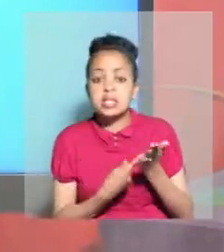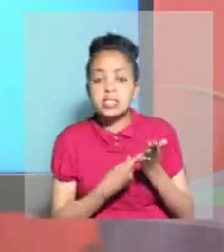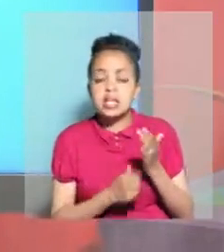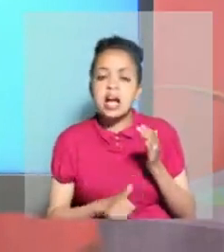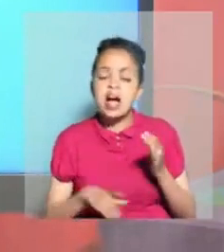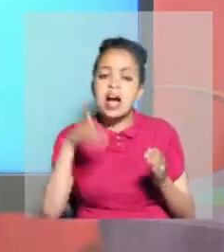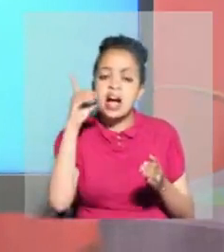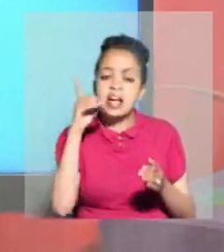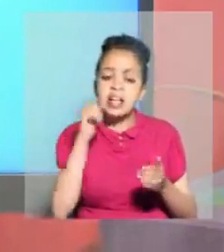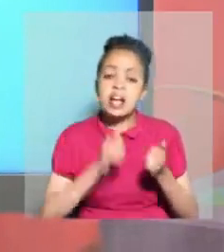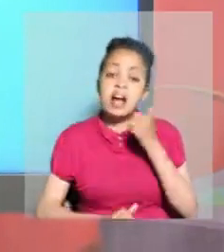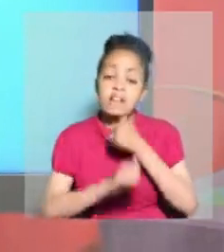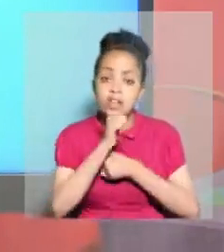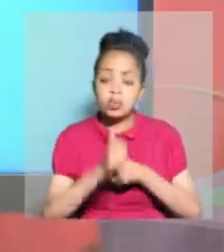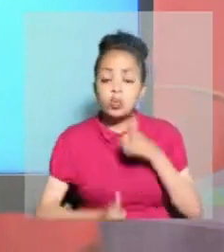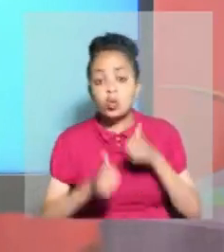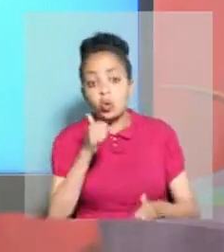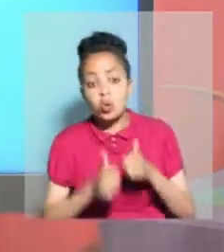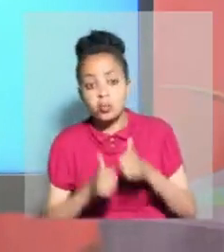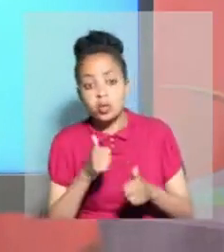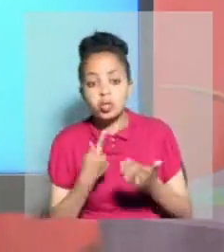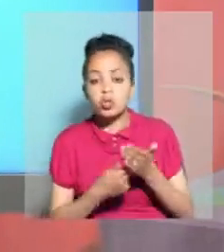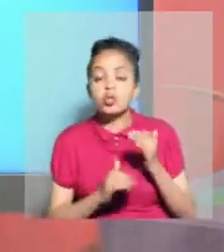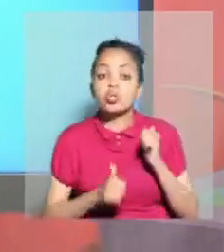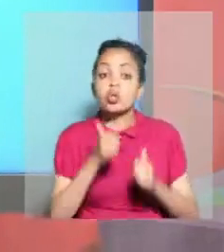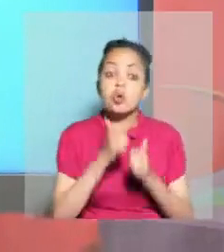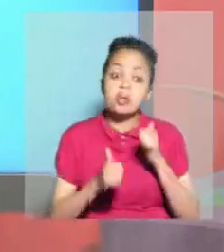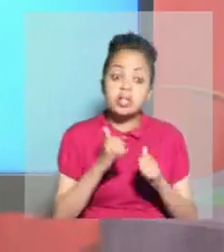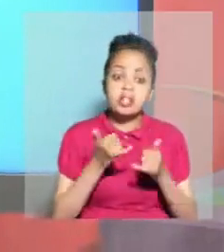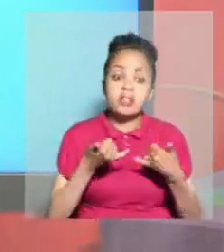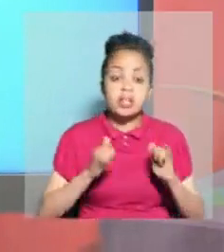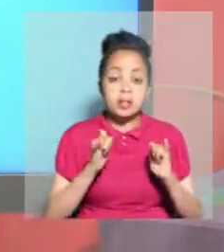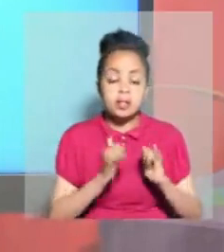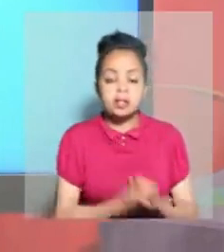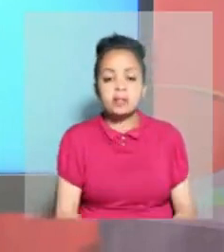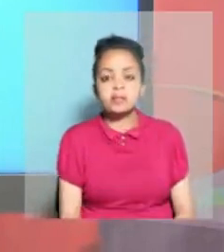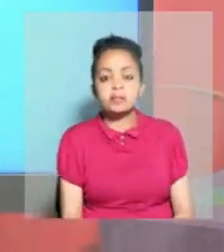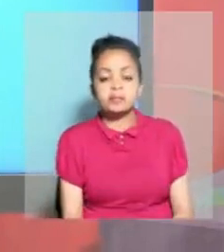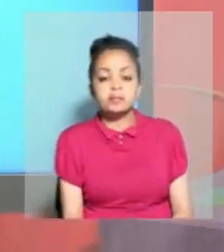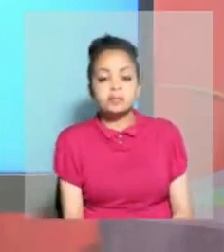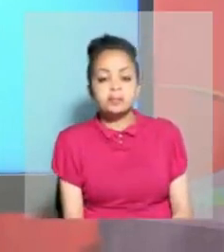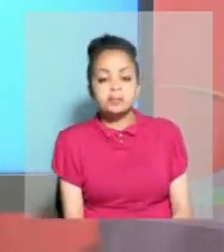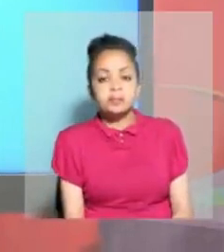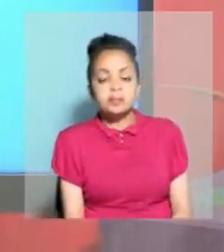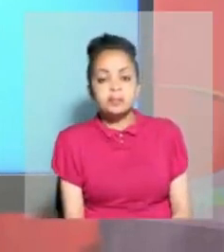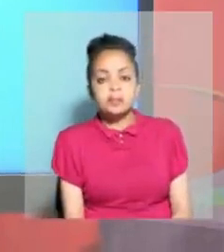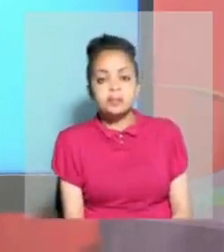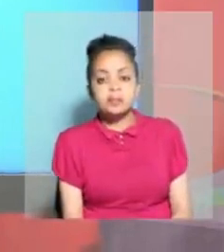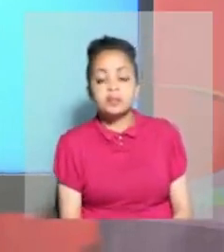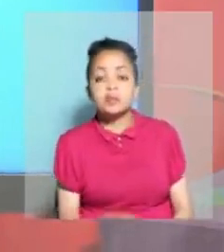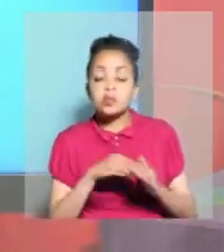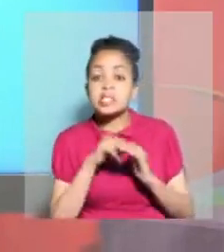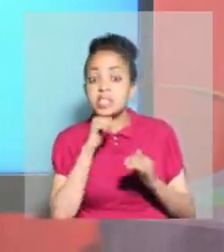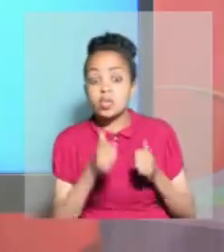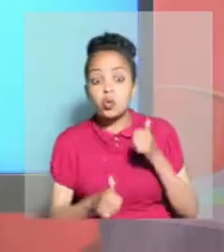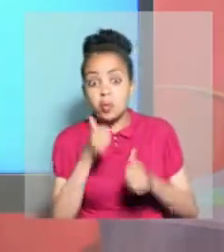highly affect when compared to that of competitive reversible inhibitor. So here, with